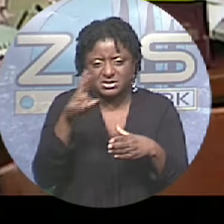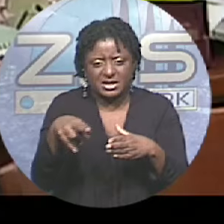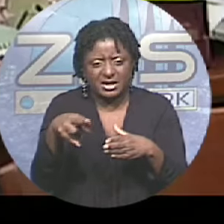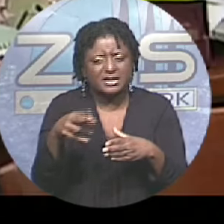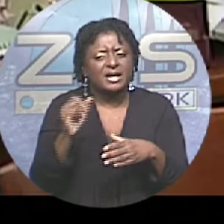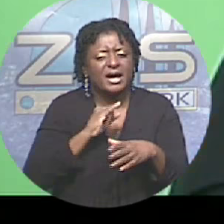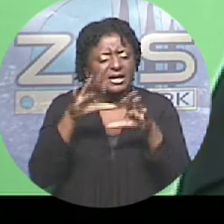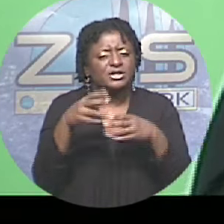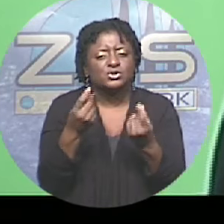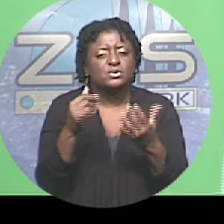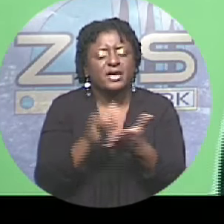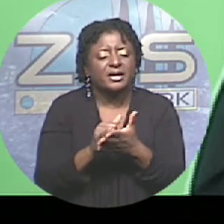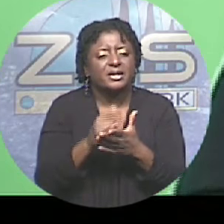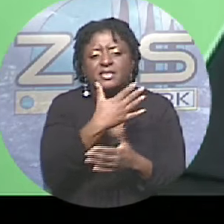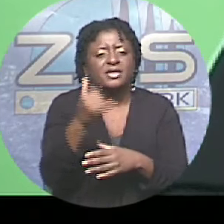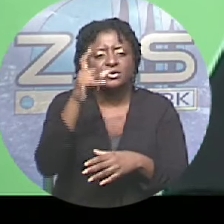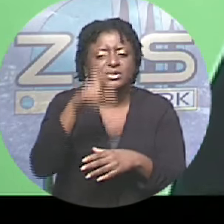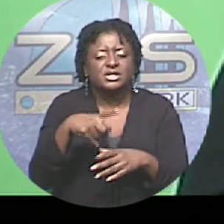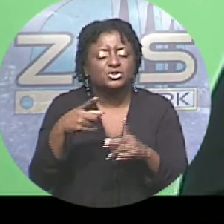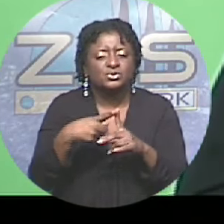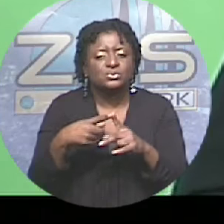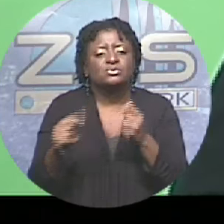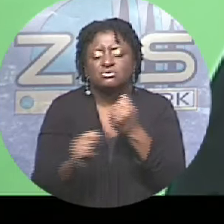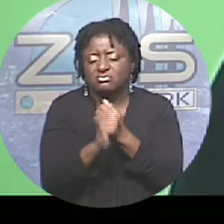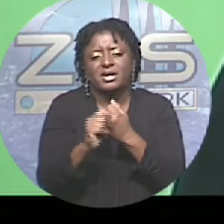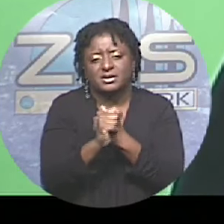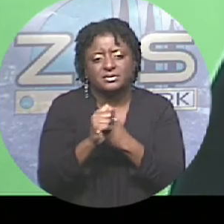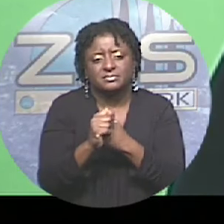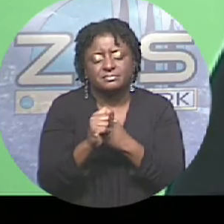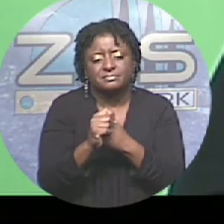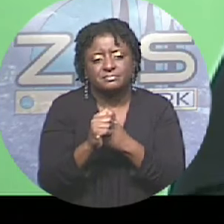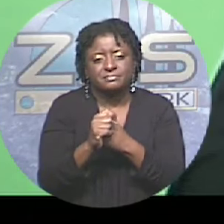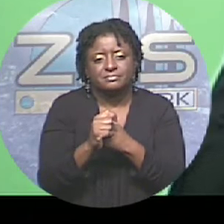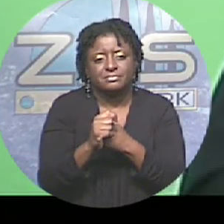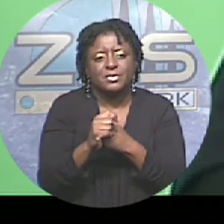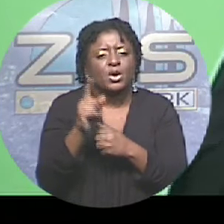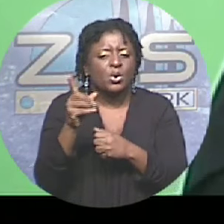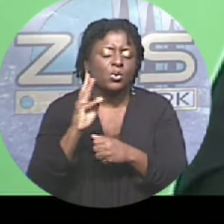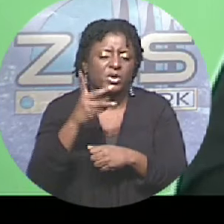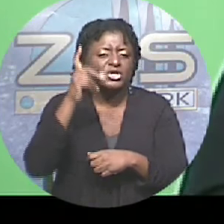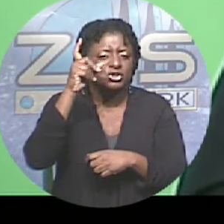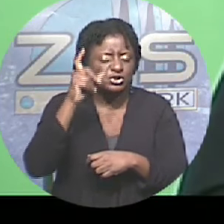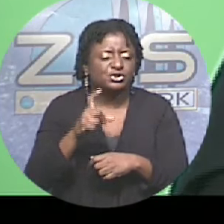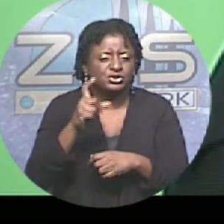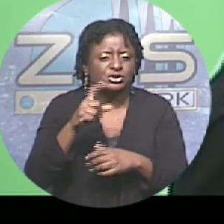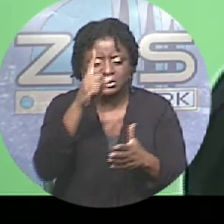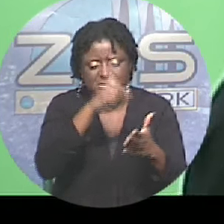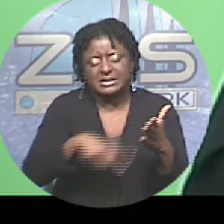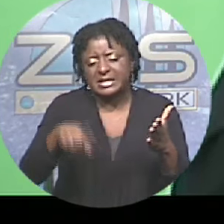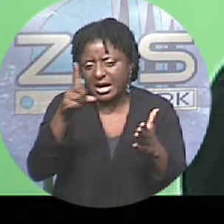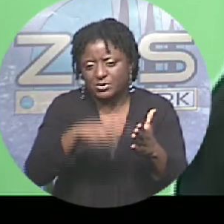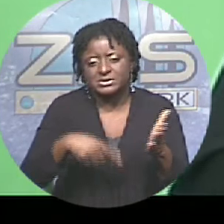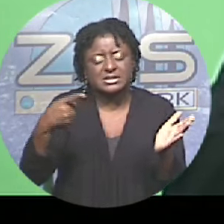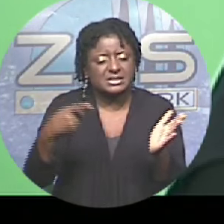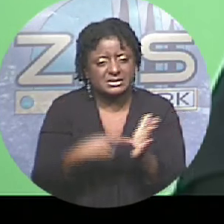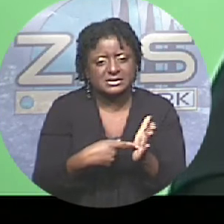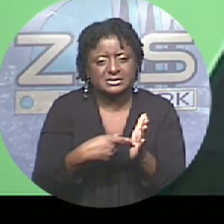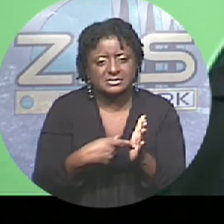my spine with a knife. And that we denounce this in the strongest possible terms, and that we call on all of our supporters to act